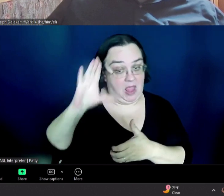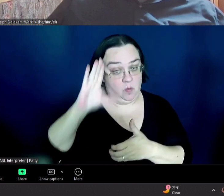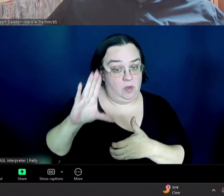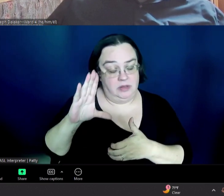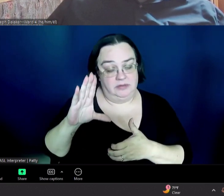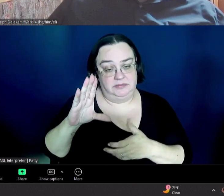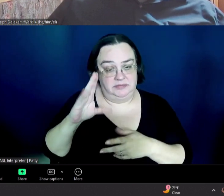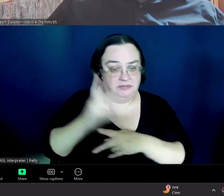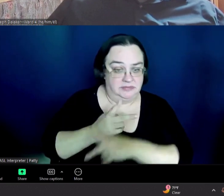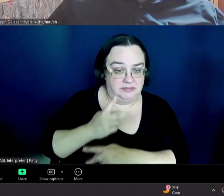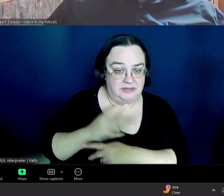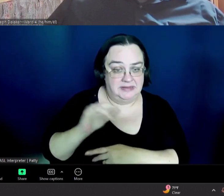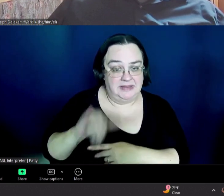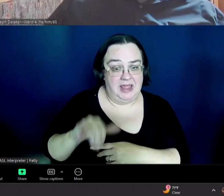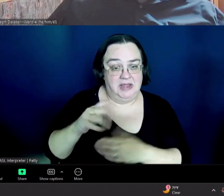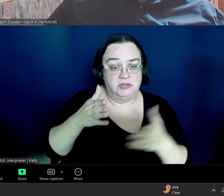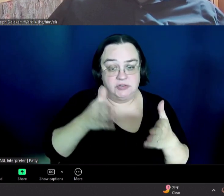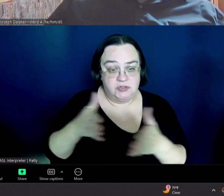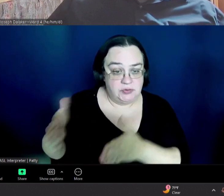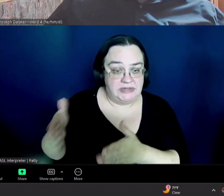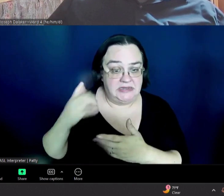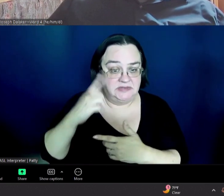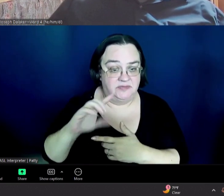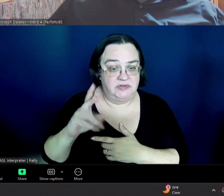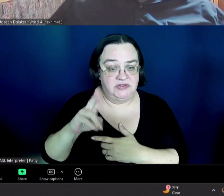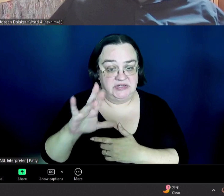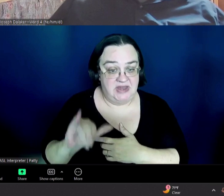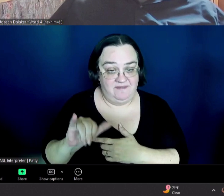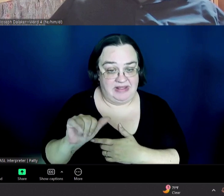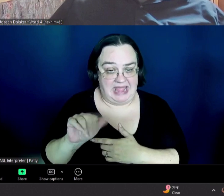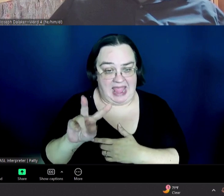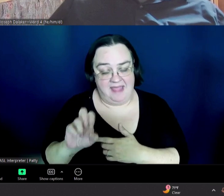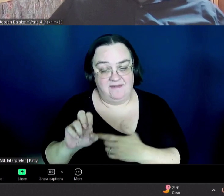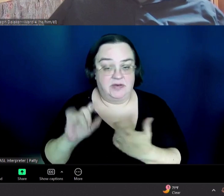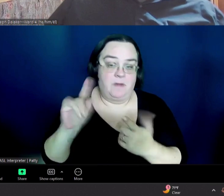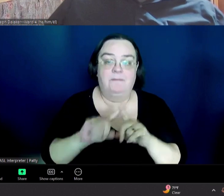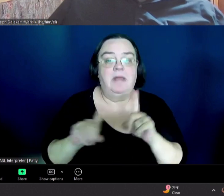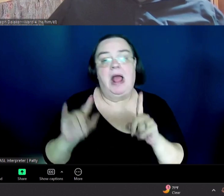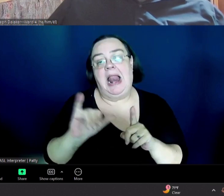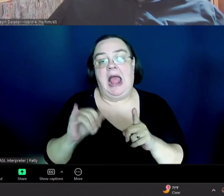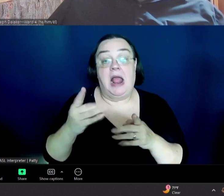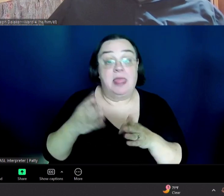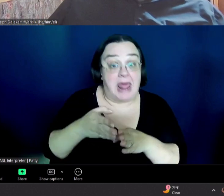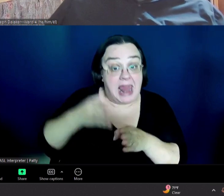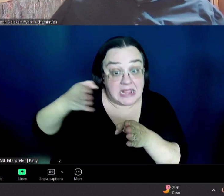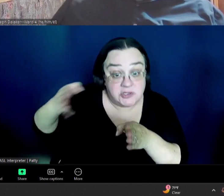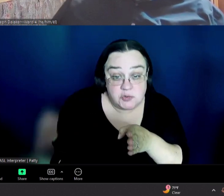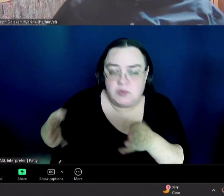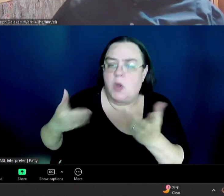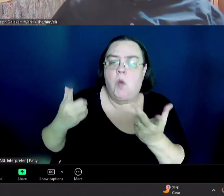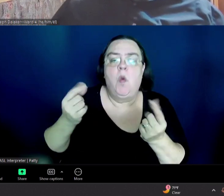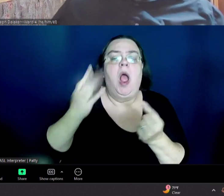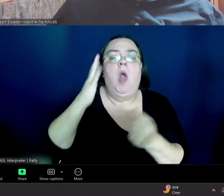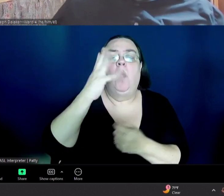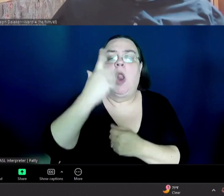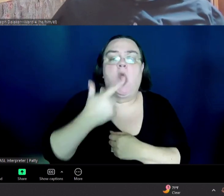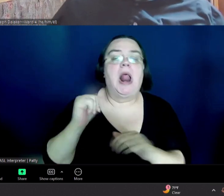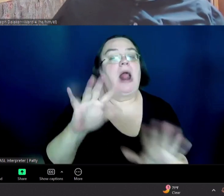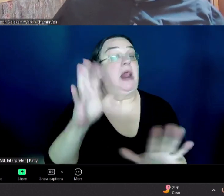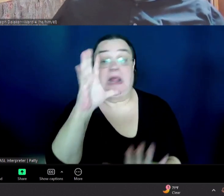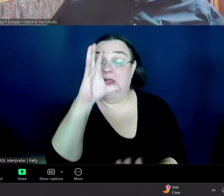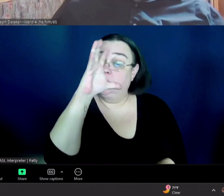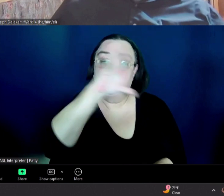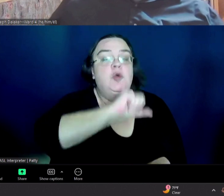Because Cheverly Avenue is only but so far. With like the next street over, like what it looks like. Let's assume that the whole